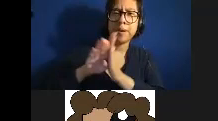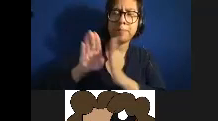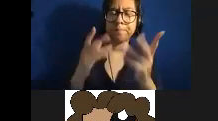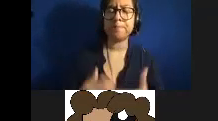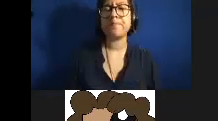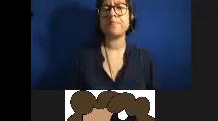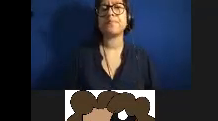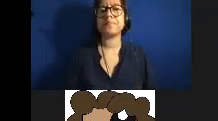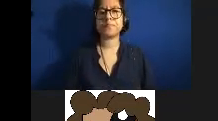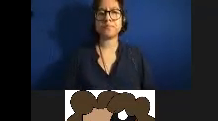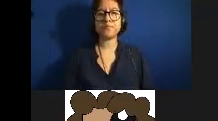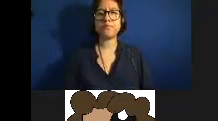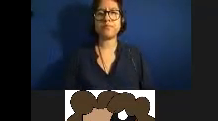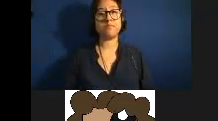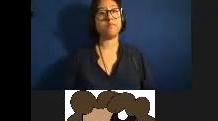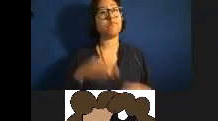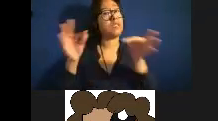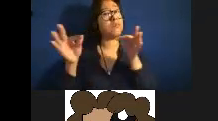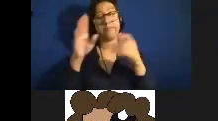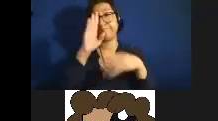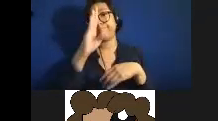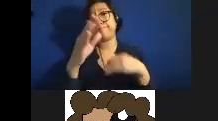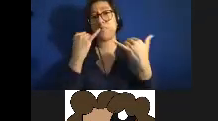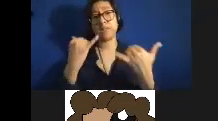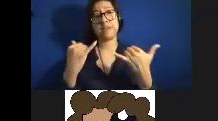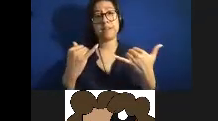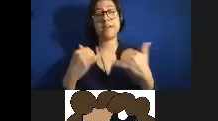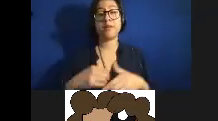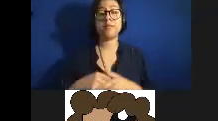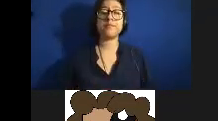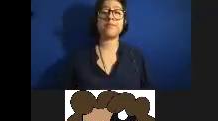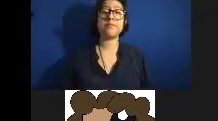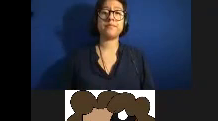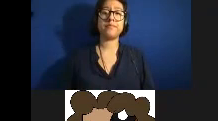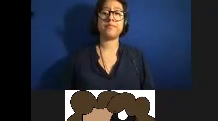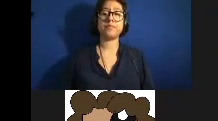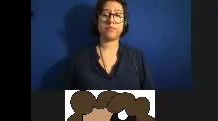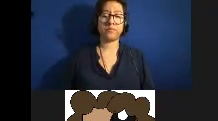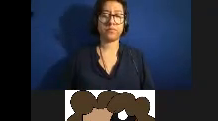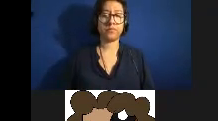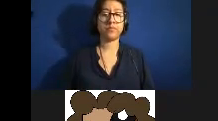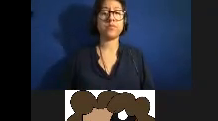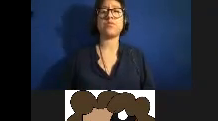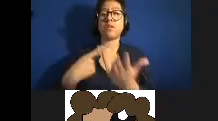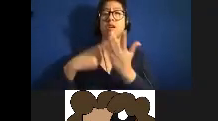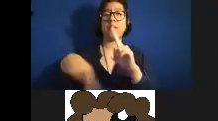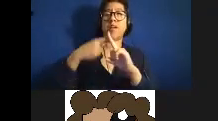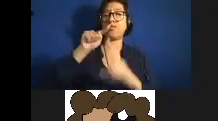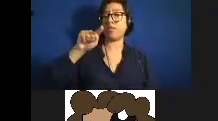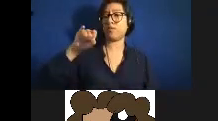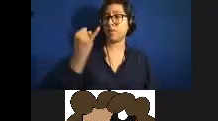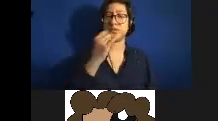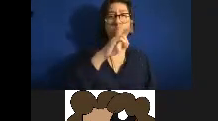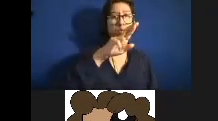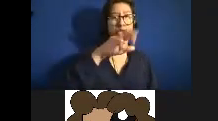Because it is, I'll tell you right now, right, like, you know, oftentimes when people talk about transformative justice or restorative